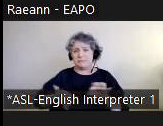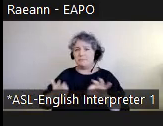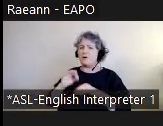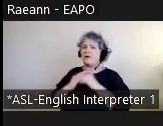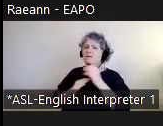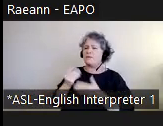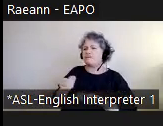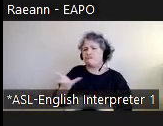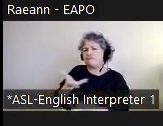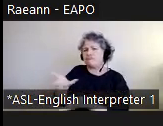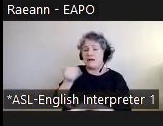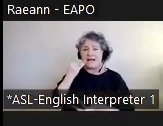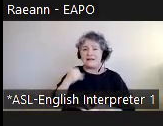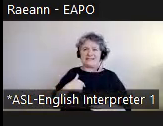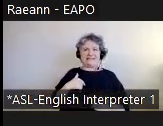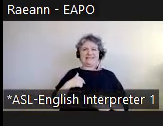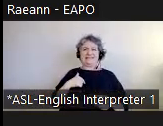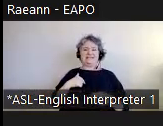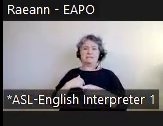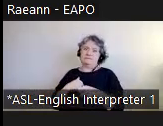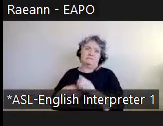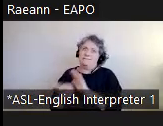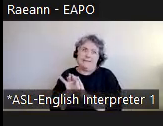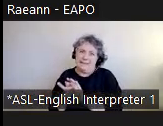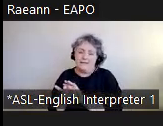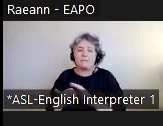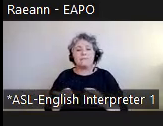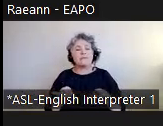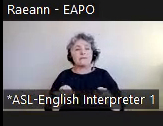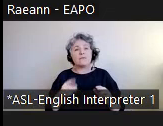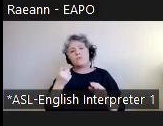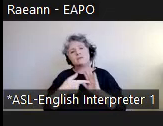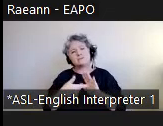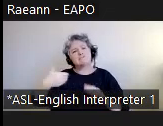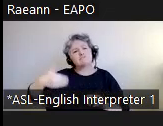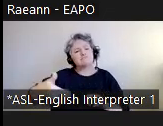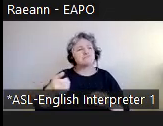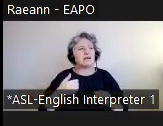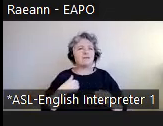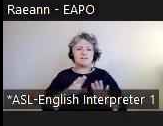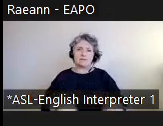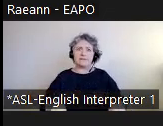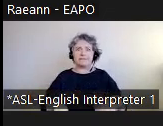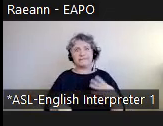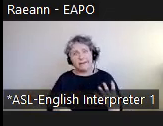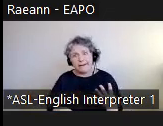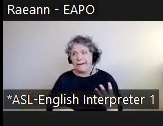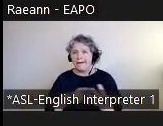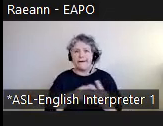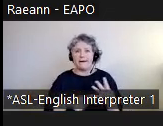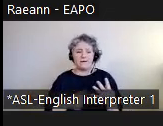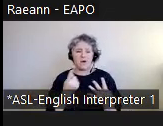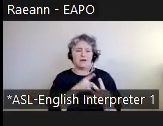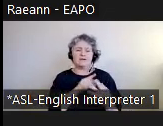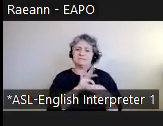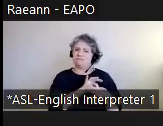talking to them. So an example I get often is people who have multiple children. They might say, I've got 4 kids, but I only talk to one of them